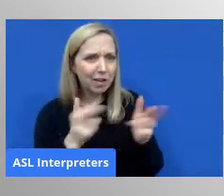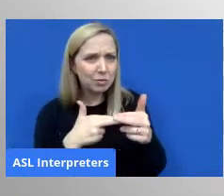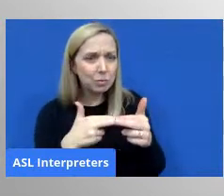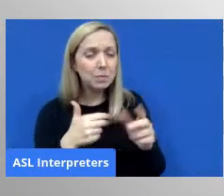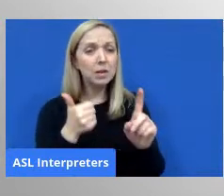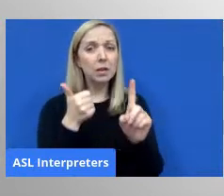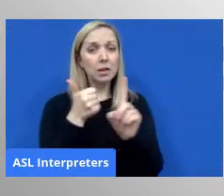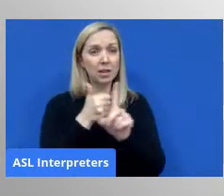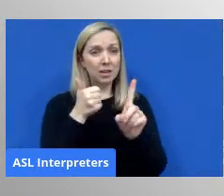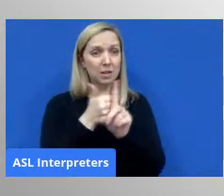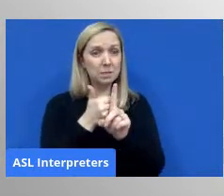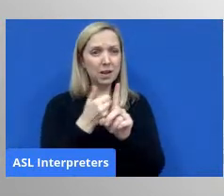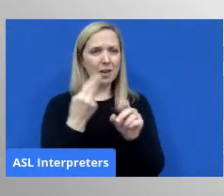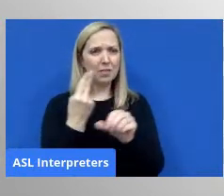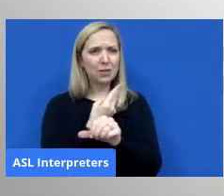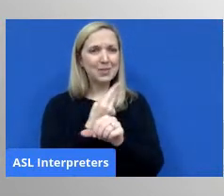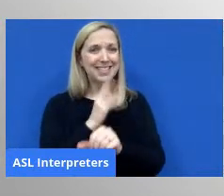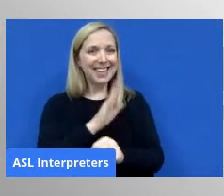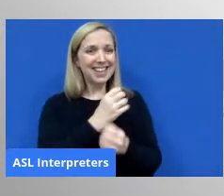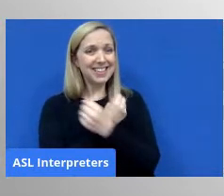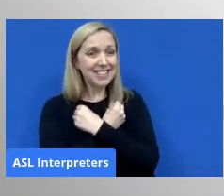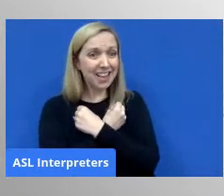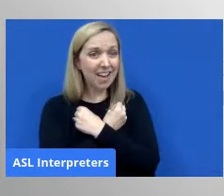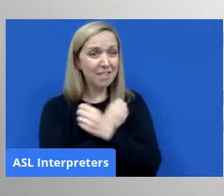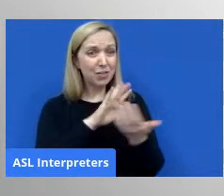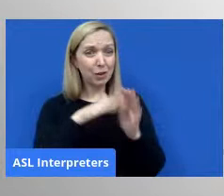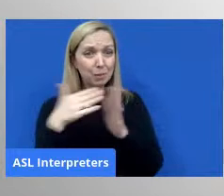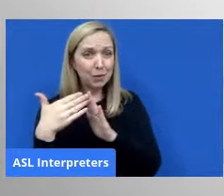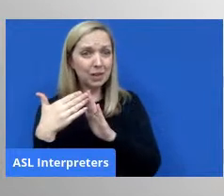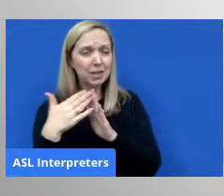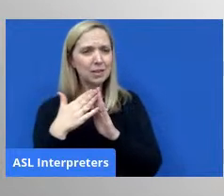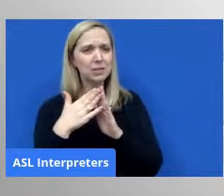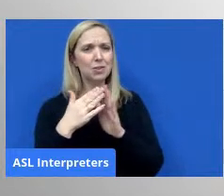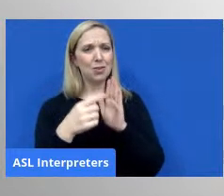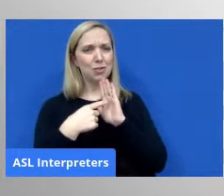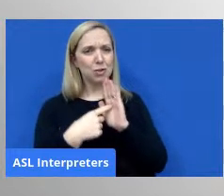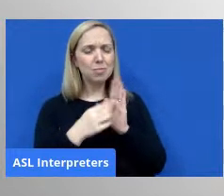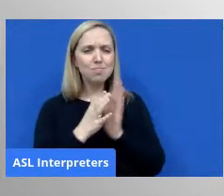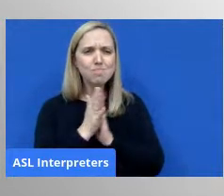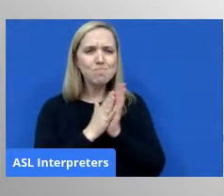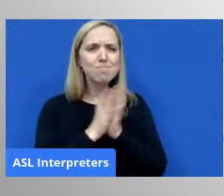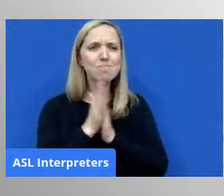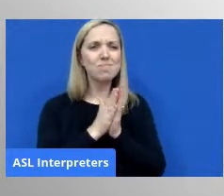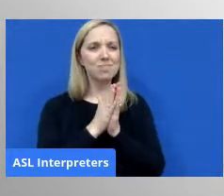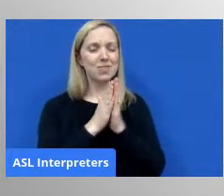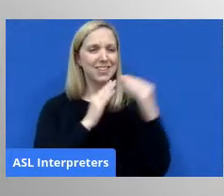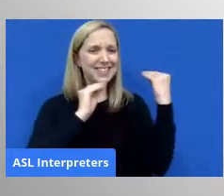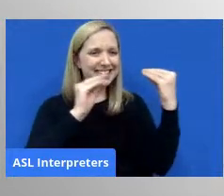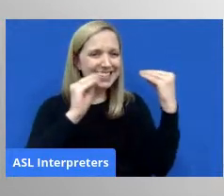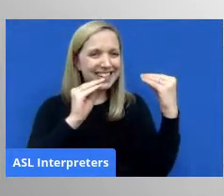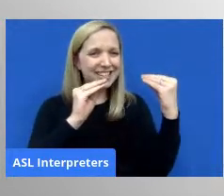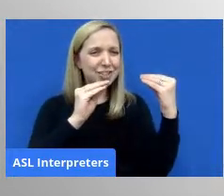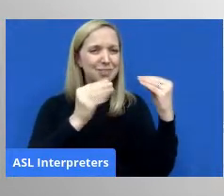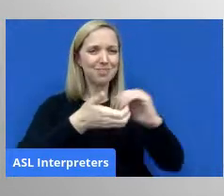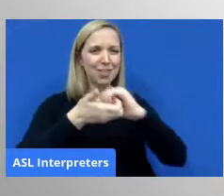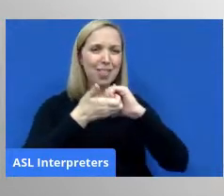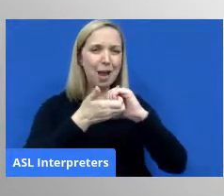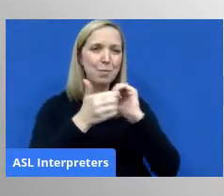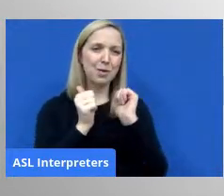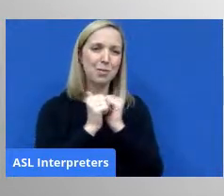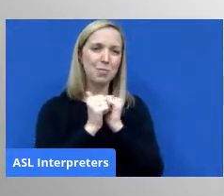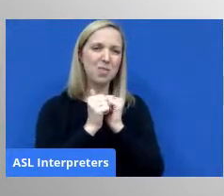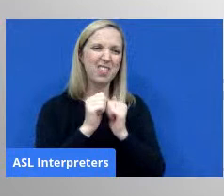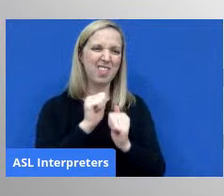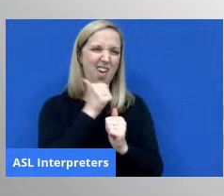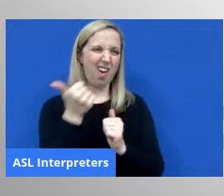and pride he has for this community to fuel his passion for teaching students and collaborating with colleagues. Mr. Brownlee is truly